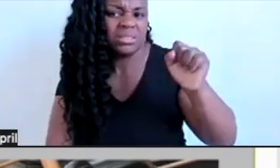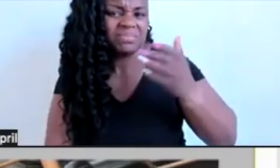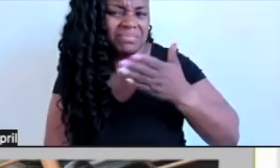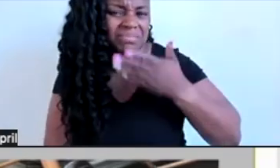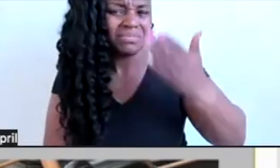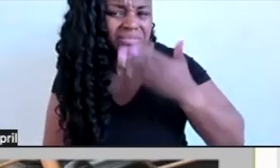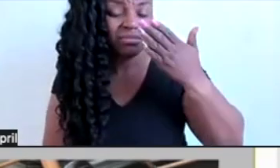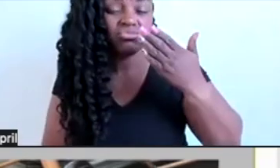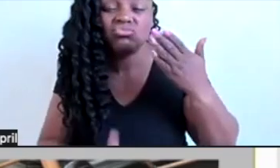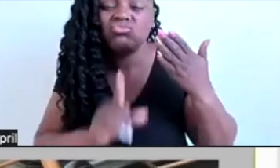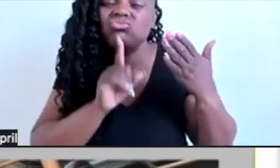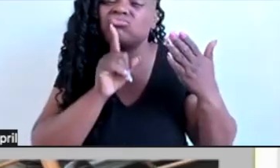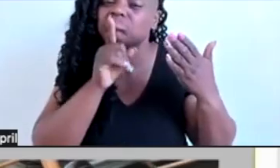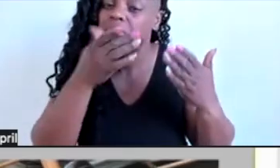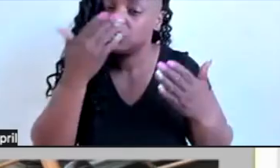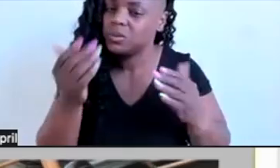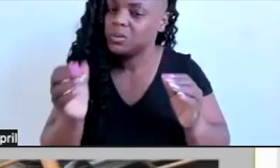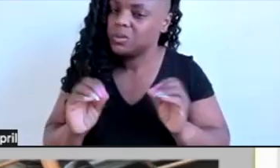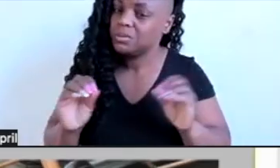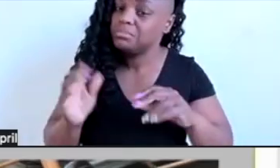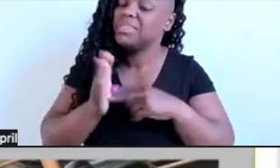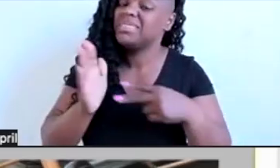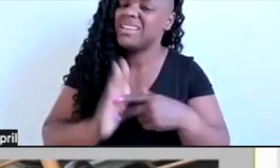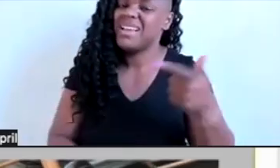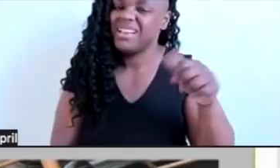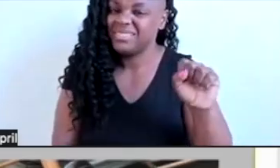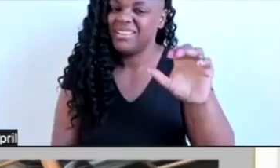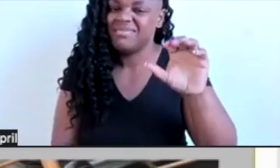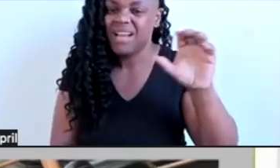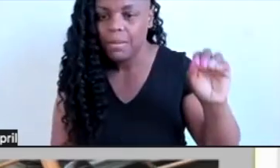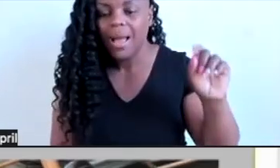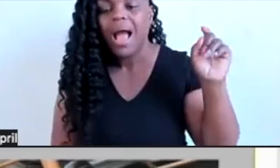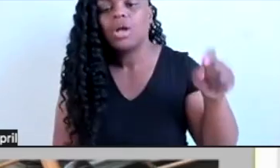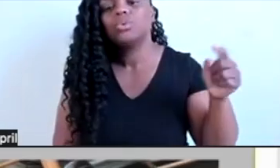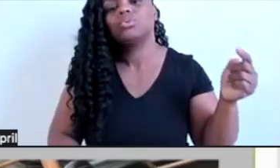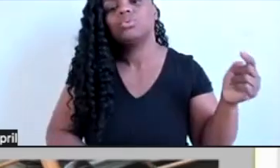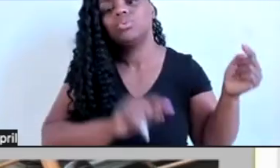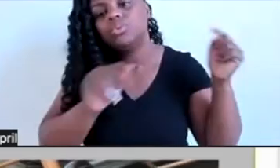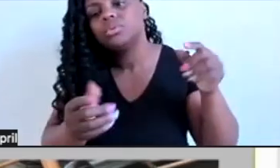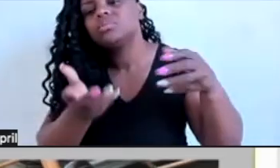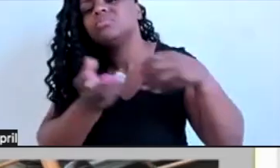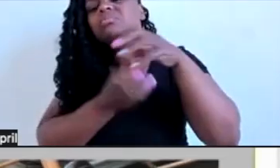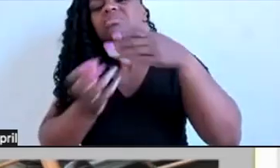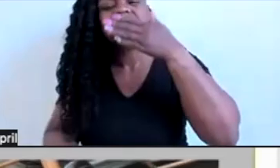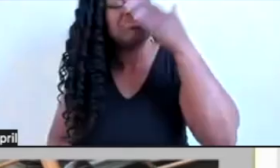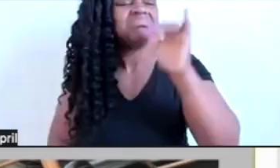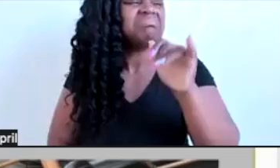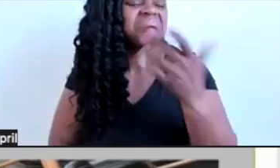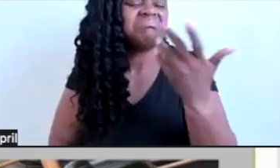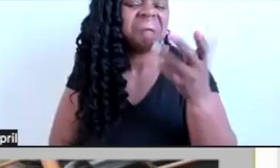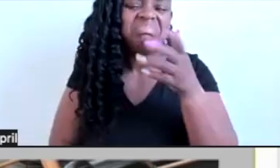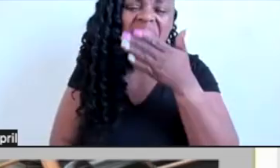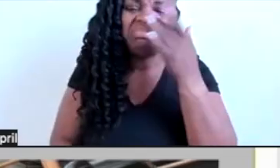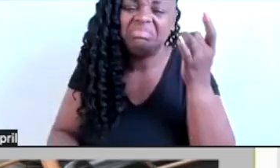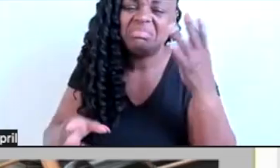companies add a scent that smells like sulfur or rotten eggs so that you'll know there's a problem. If you